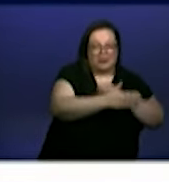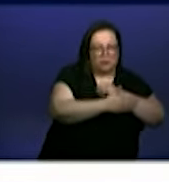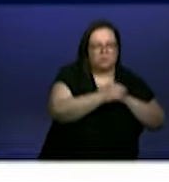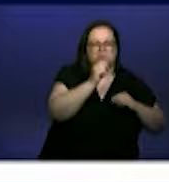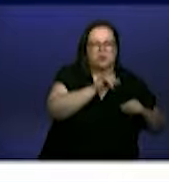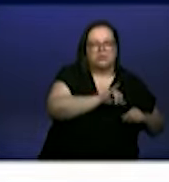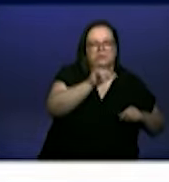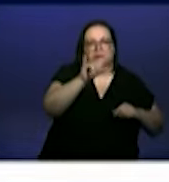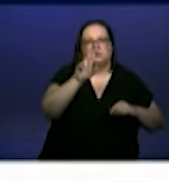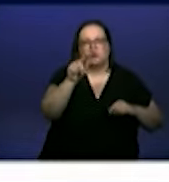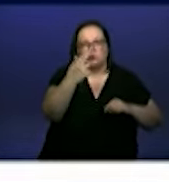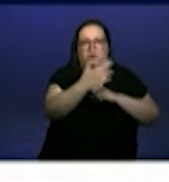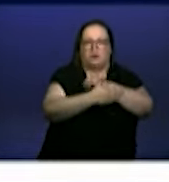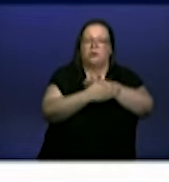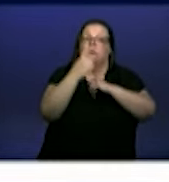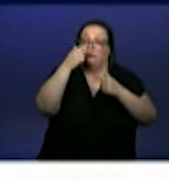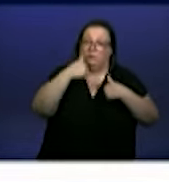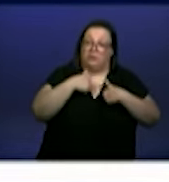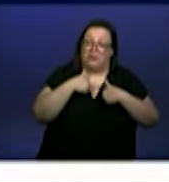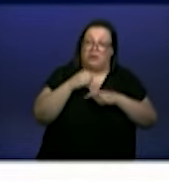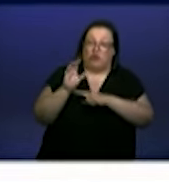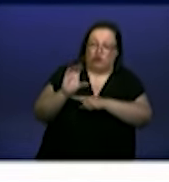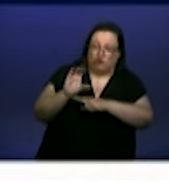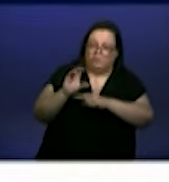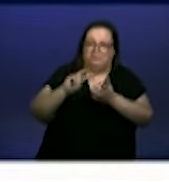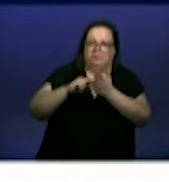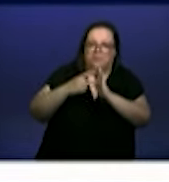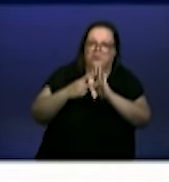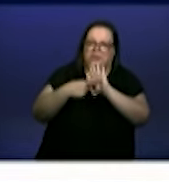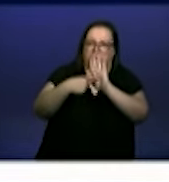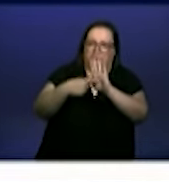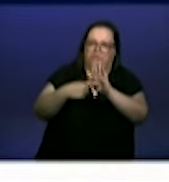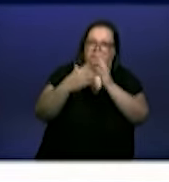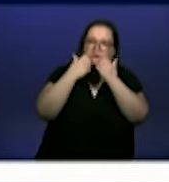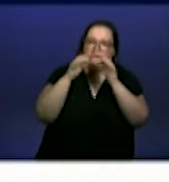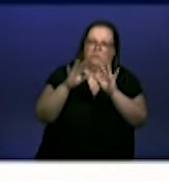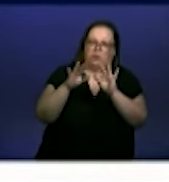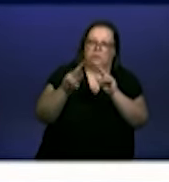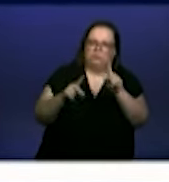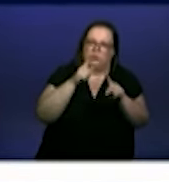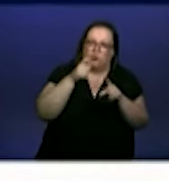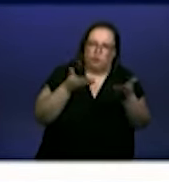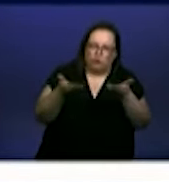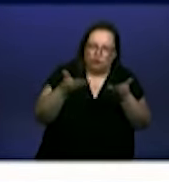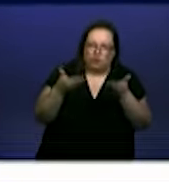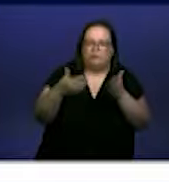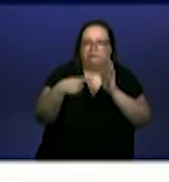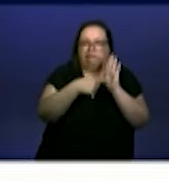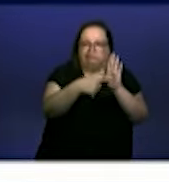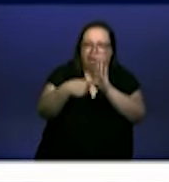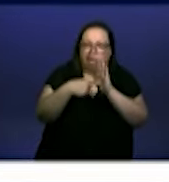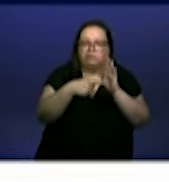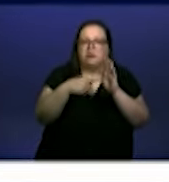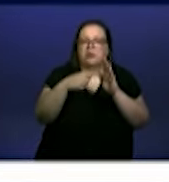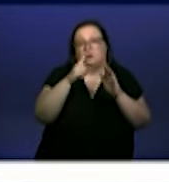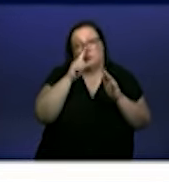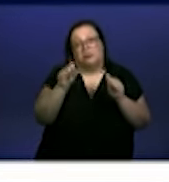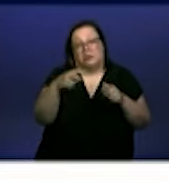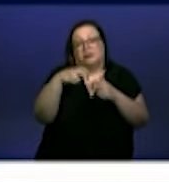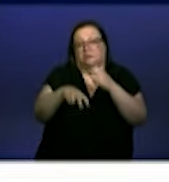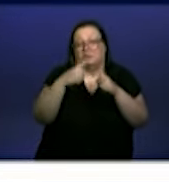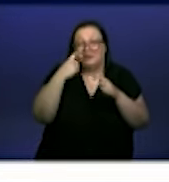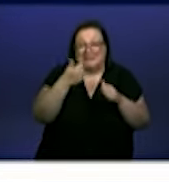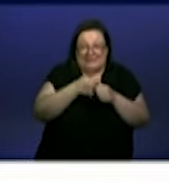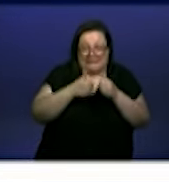Conservative to me means representing the values of the people that you serve. And that can be very difficult because, as I mentioned, they vary from community